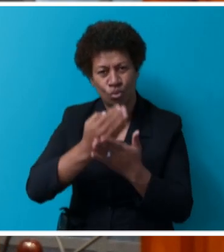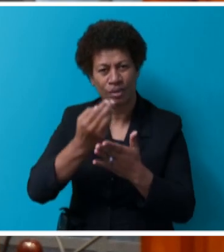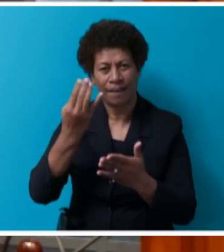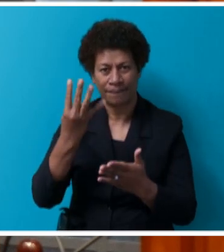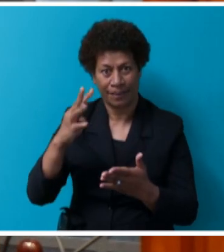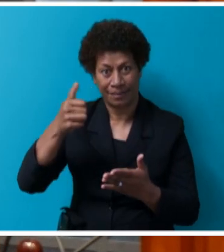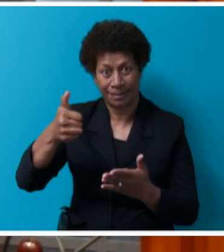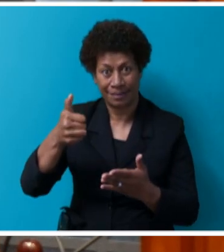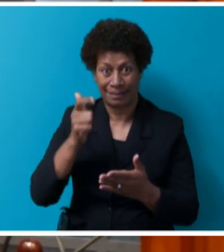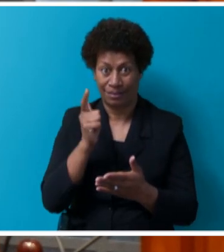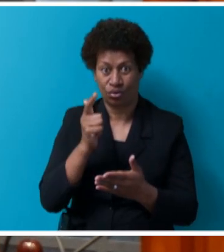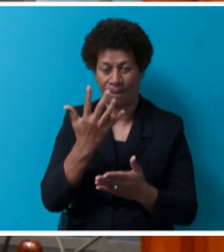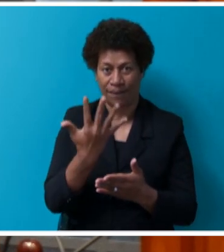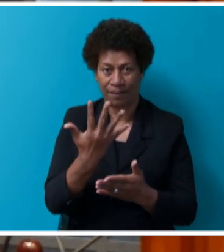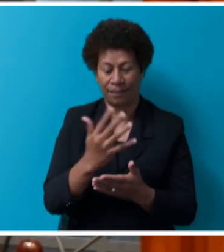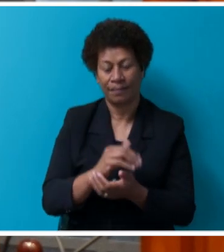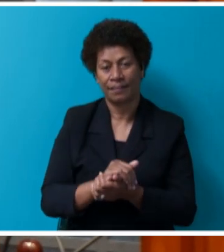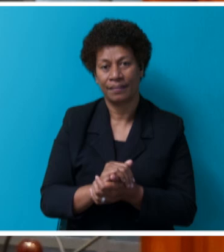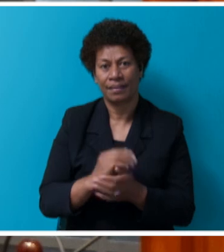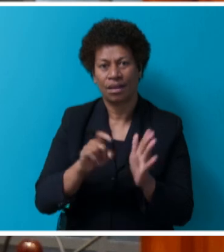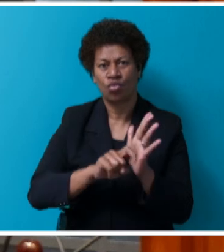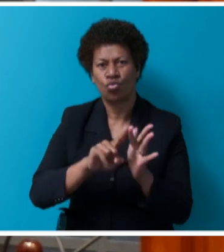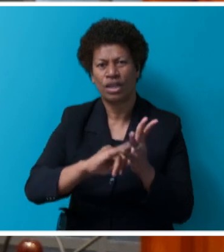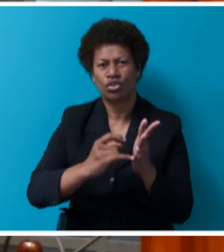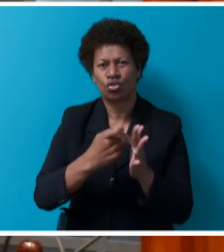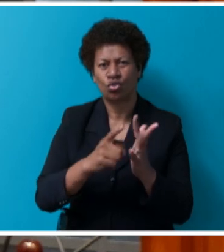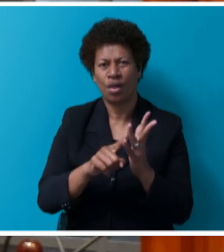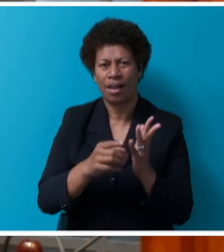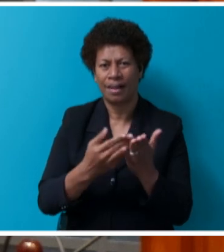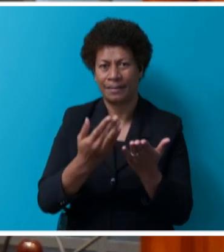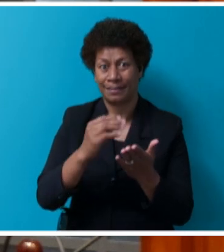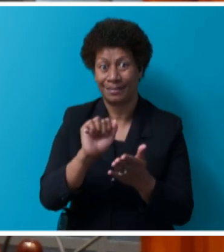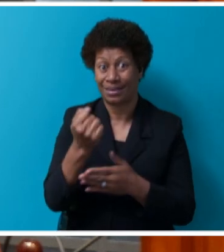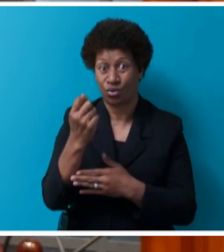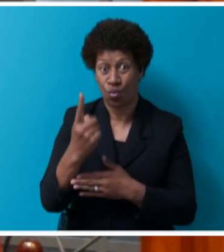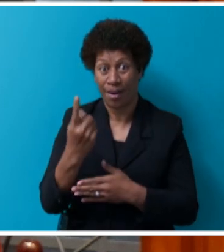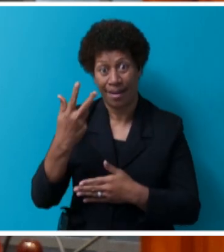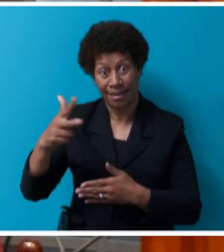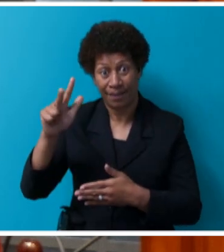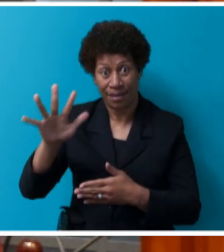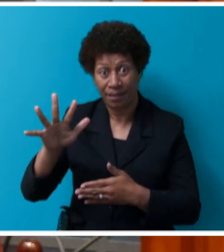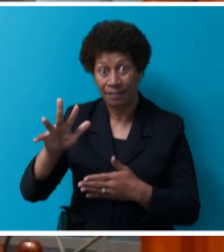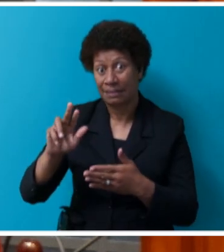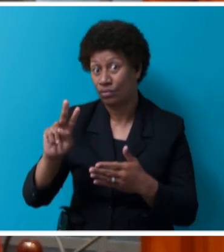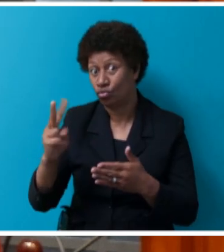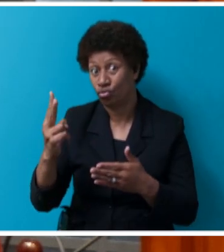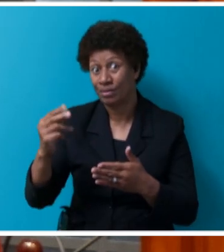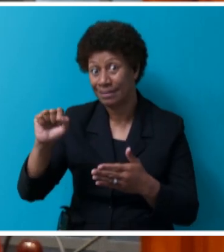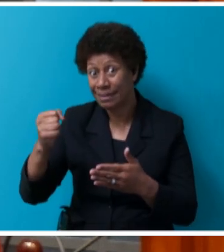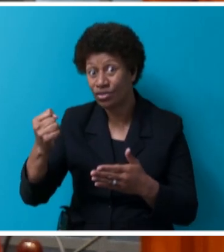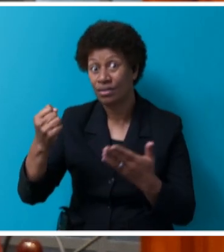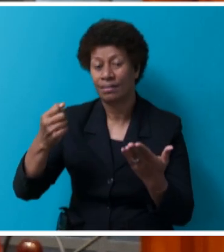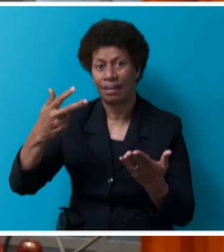teachers, 5. And Rishikul Kindergarten, session 1, 85, session 2, 82. Total of